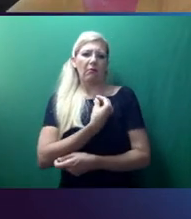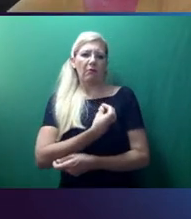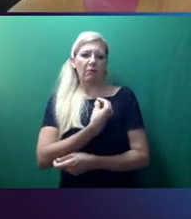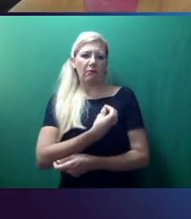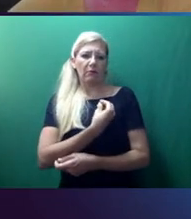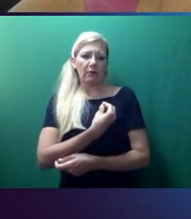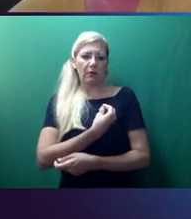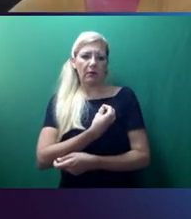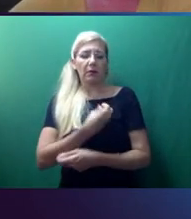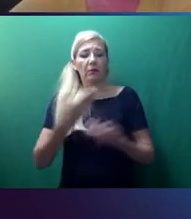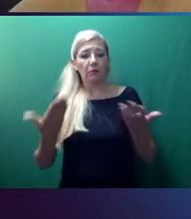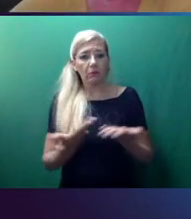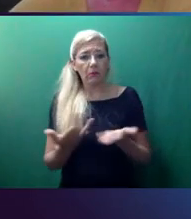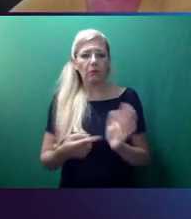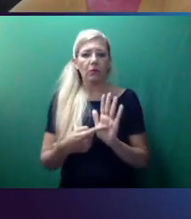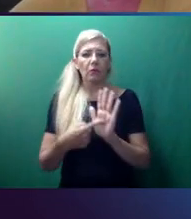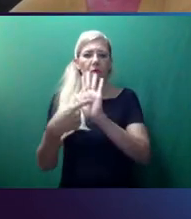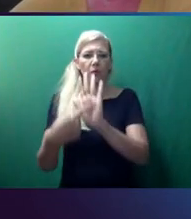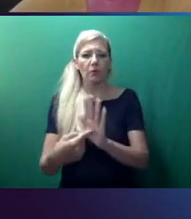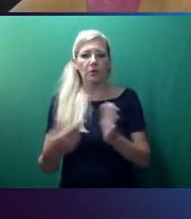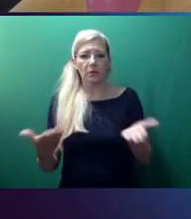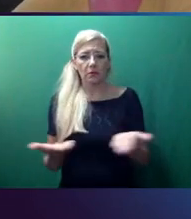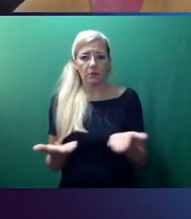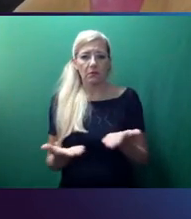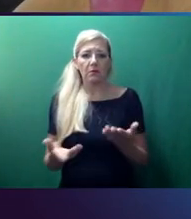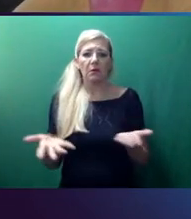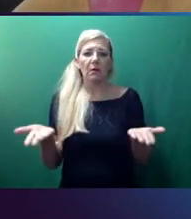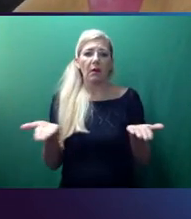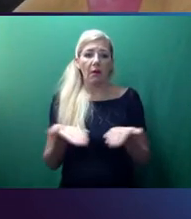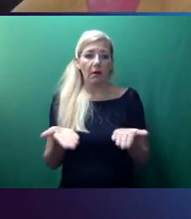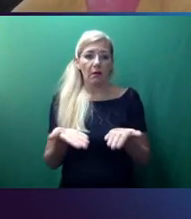I'm going to be addressing here today as